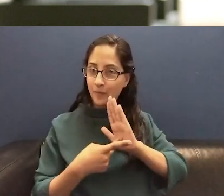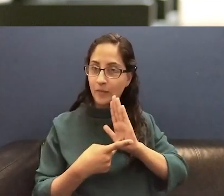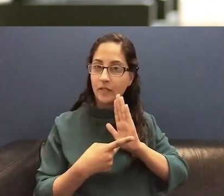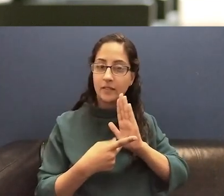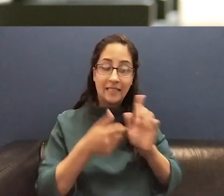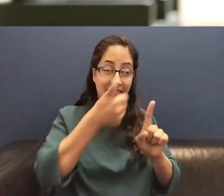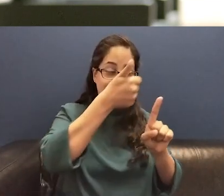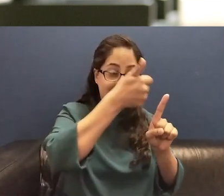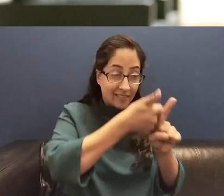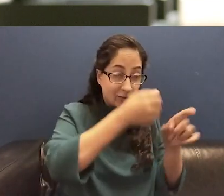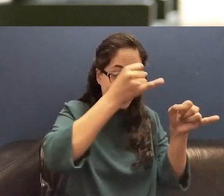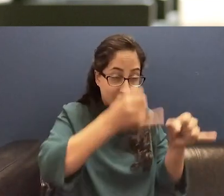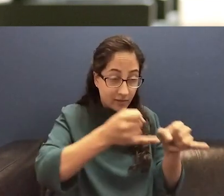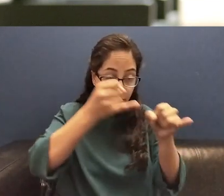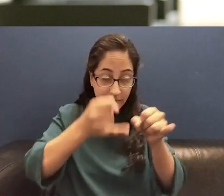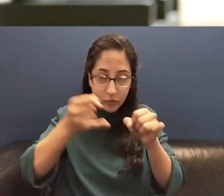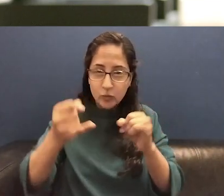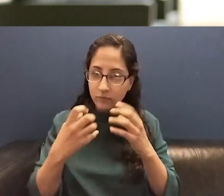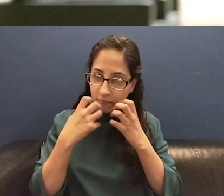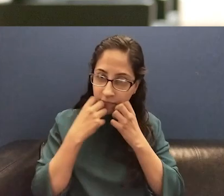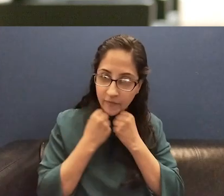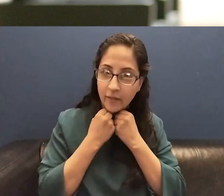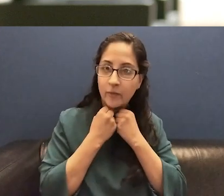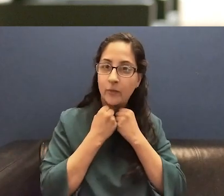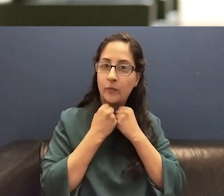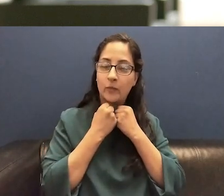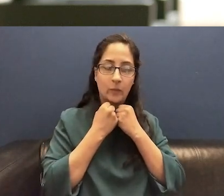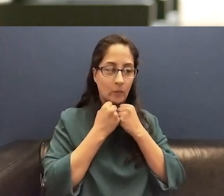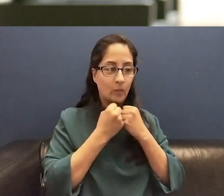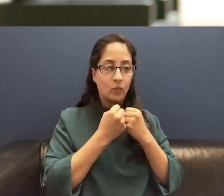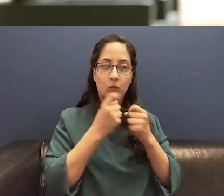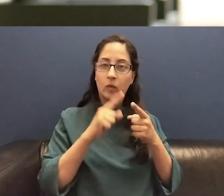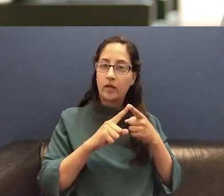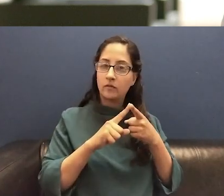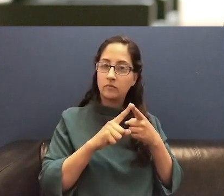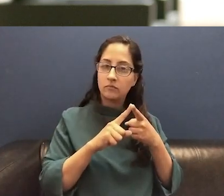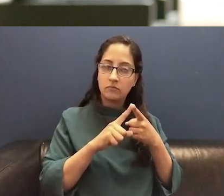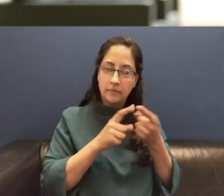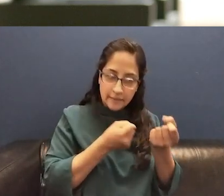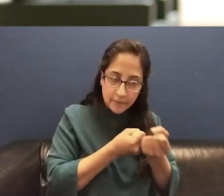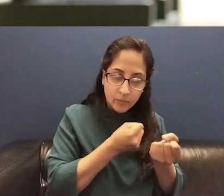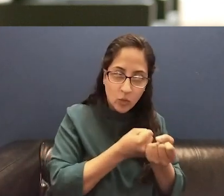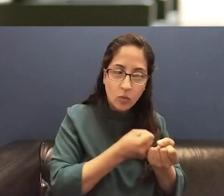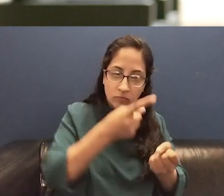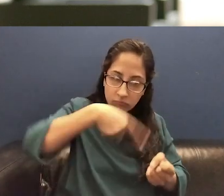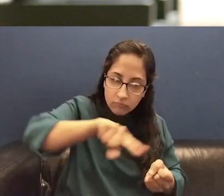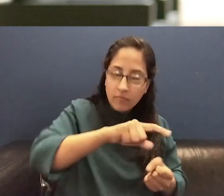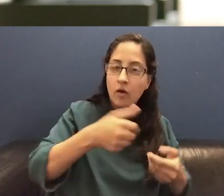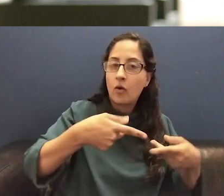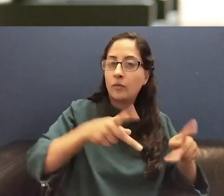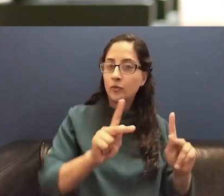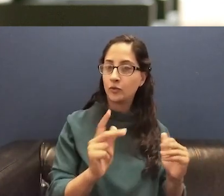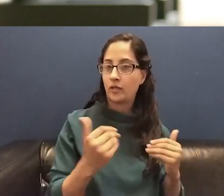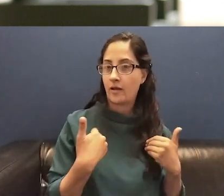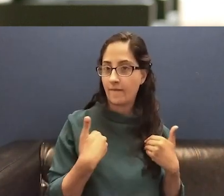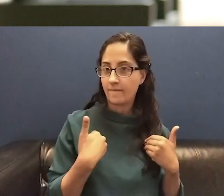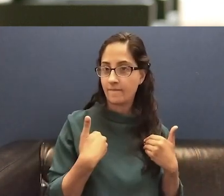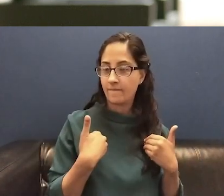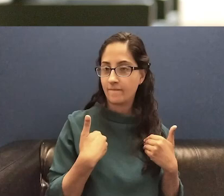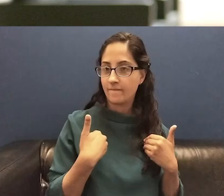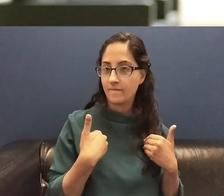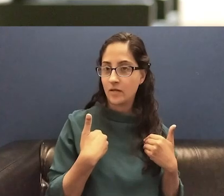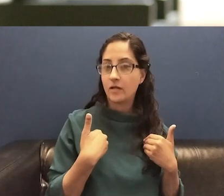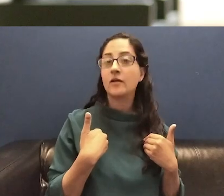the potential and possibility of every individual and every community that comes together with an intent of improving